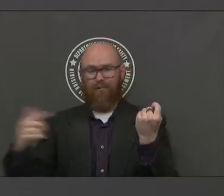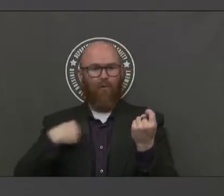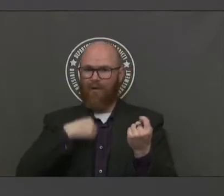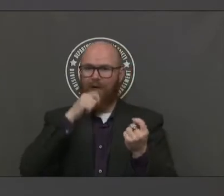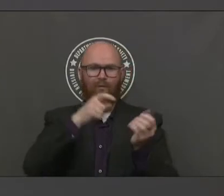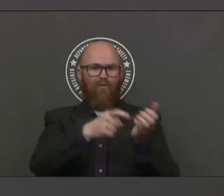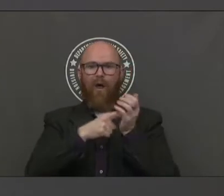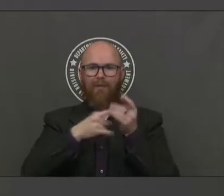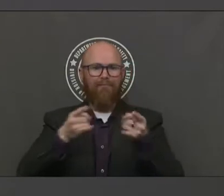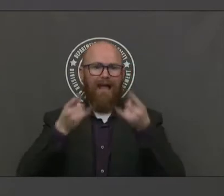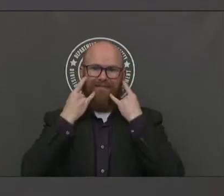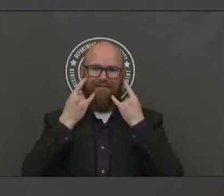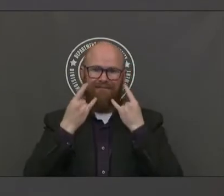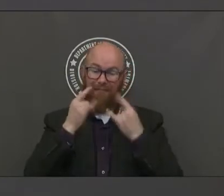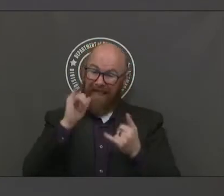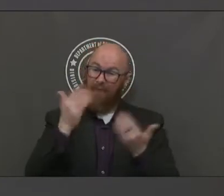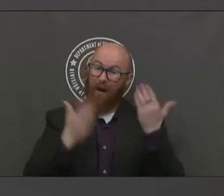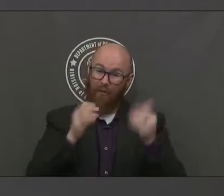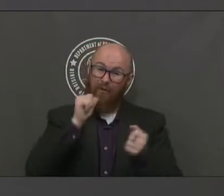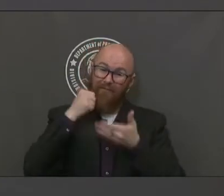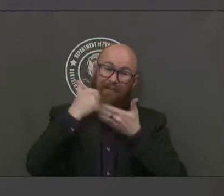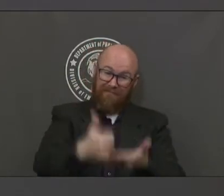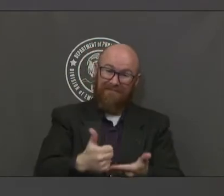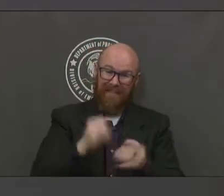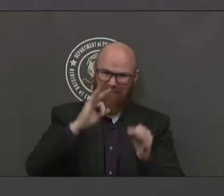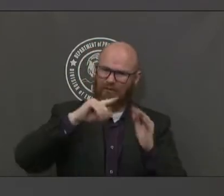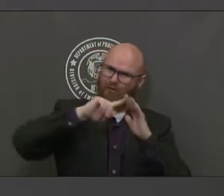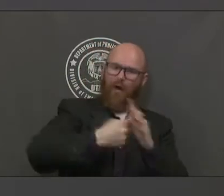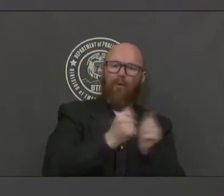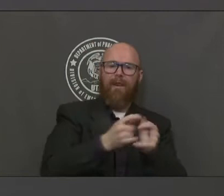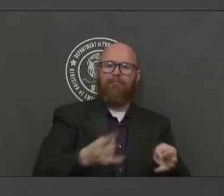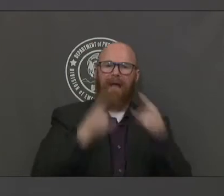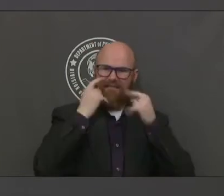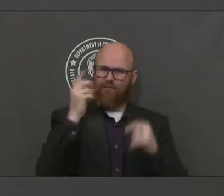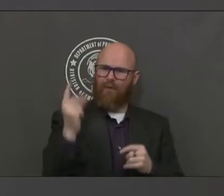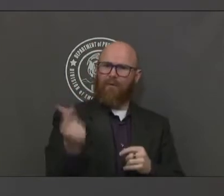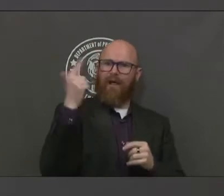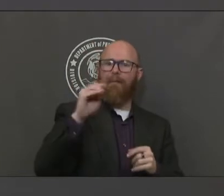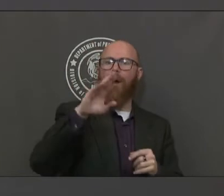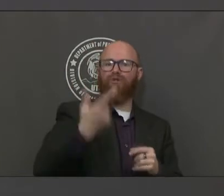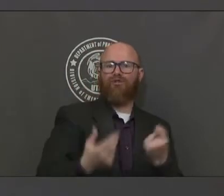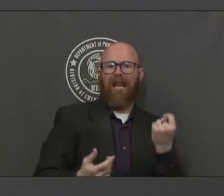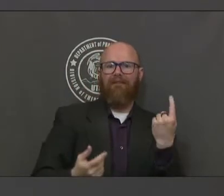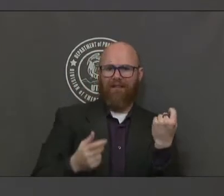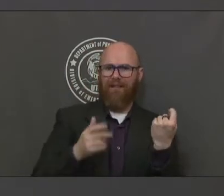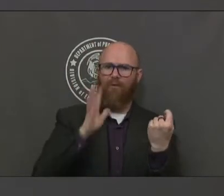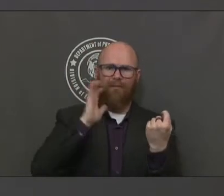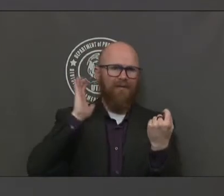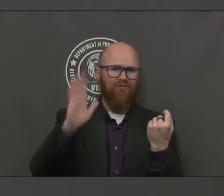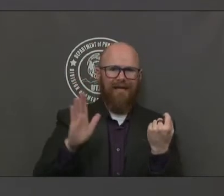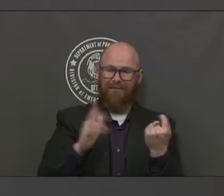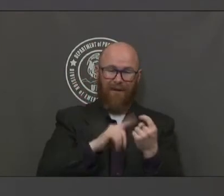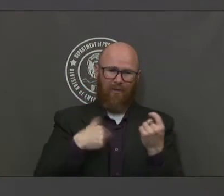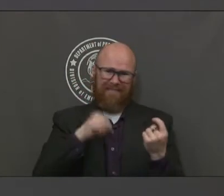and maybe save some lives. And so there is this balancing act, and everyone has a different job to play.